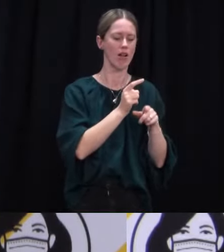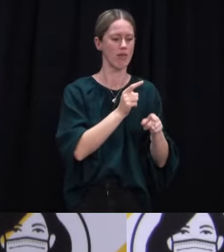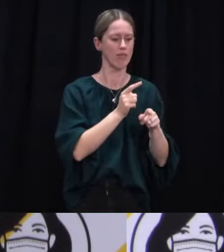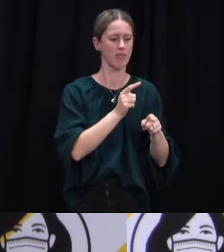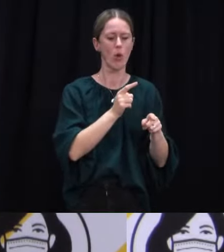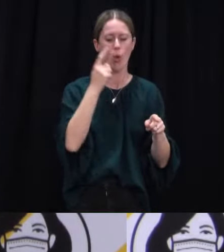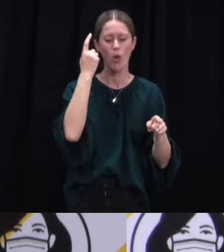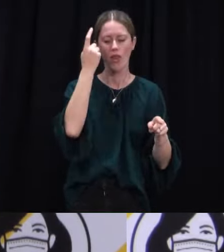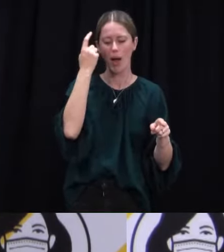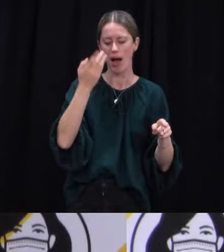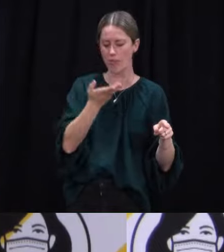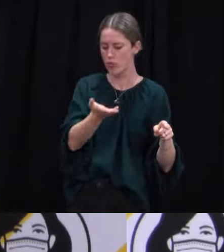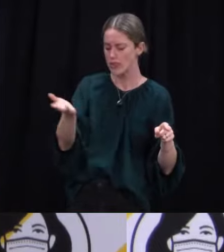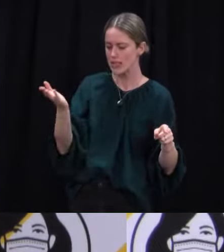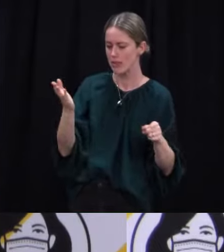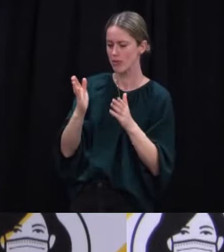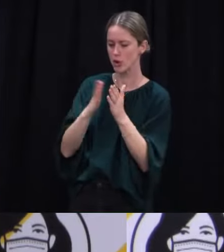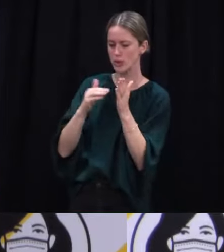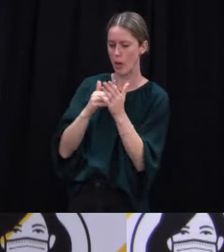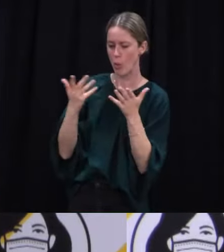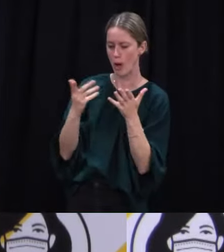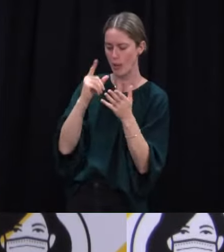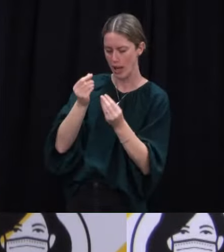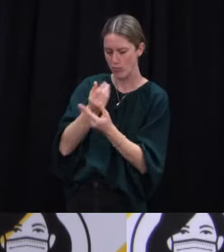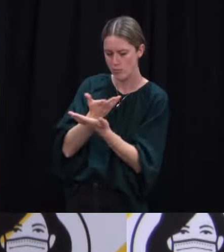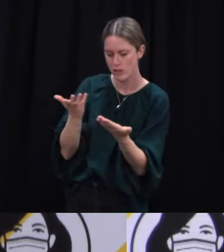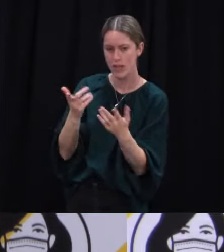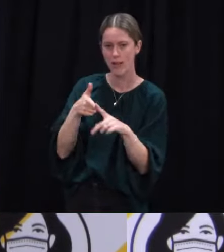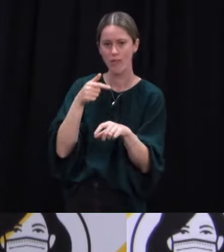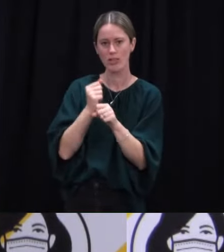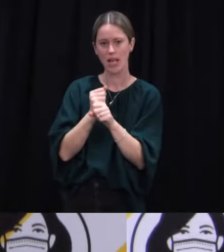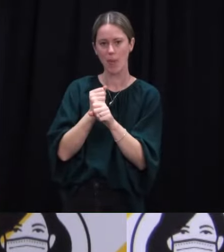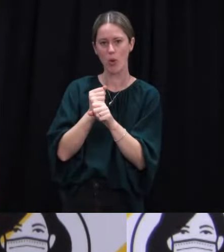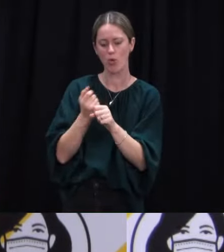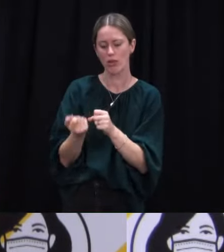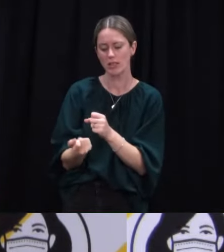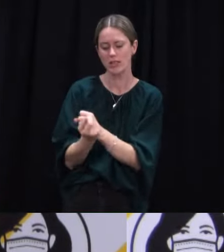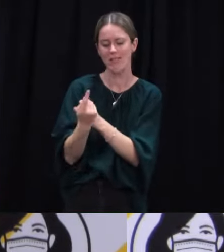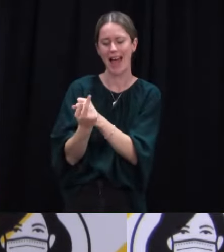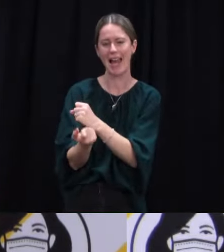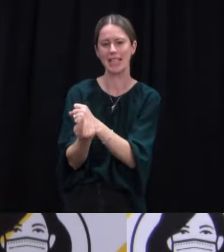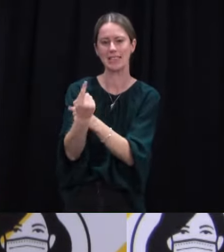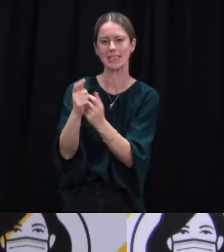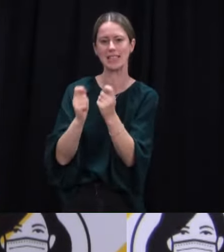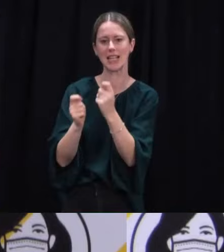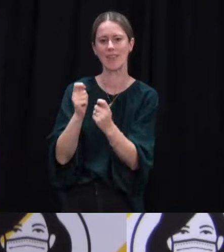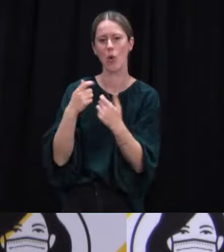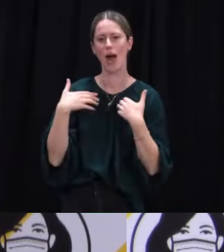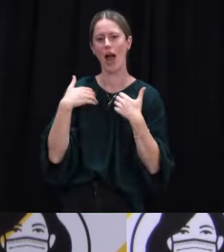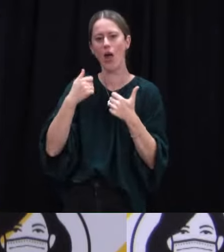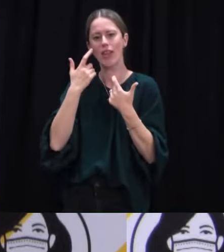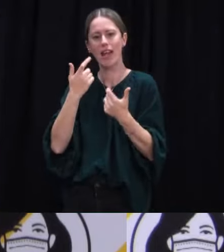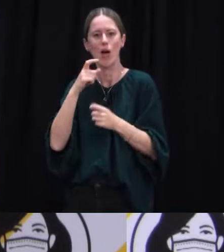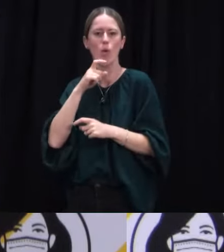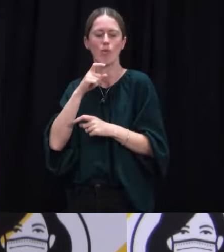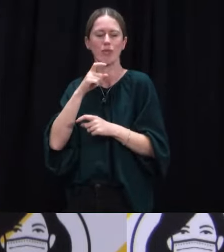in other parts of the country, including, for example, with surveillance testing of healthcare workers in